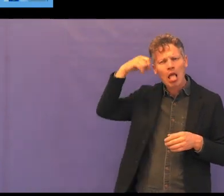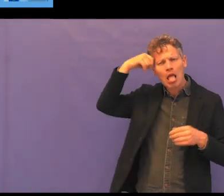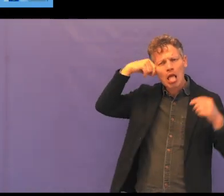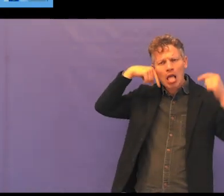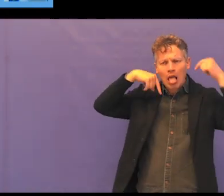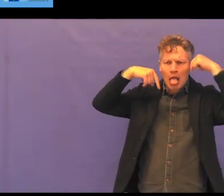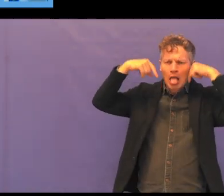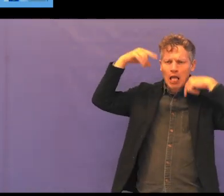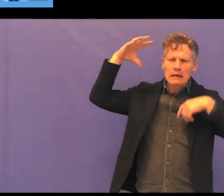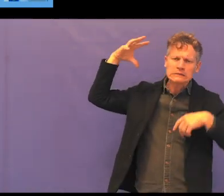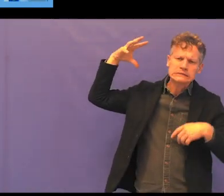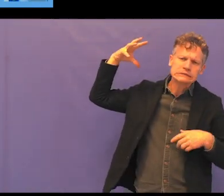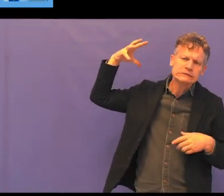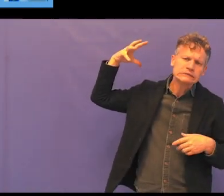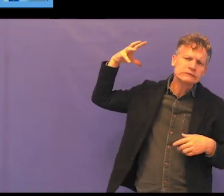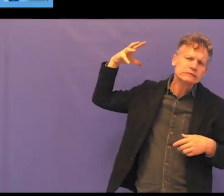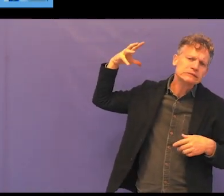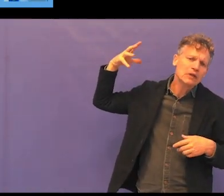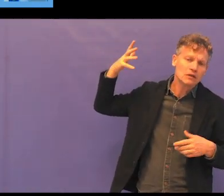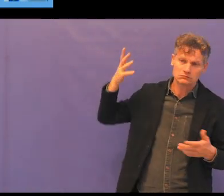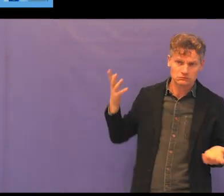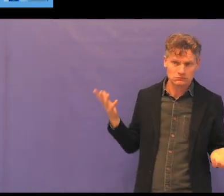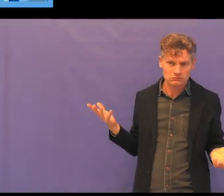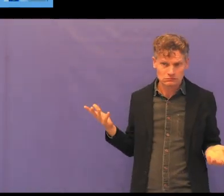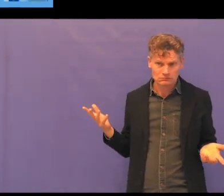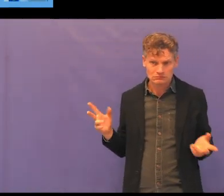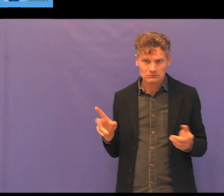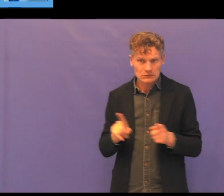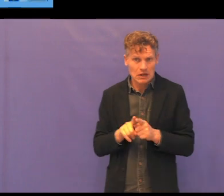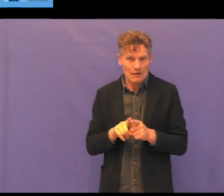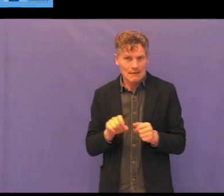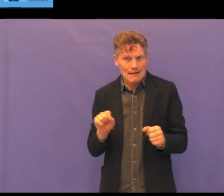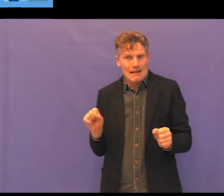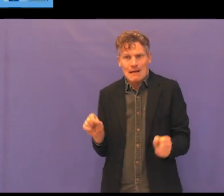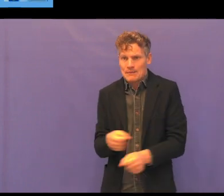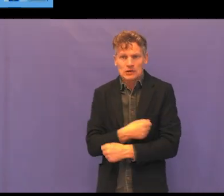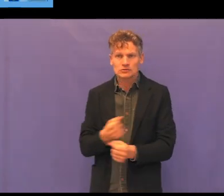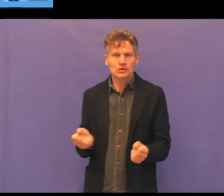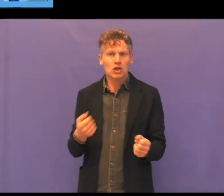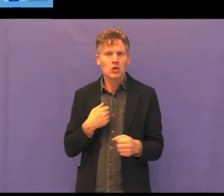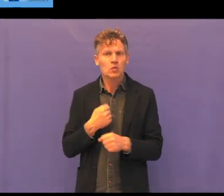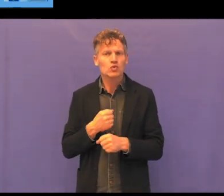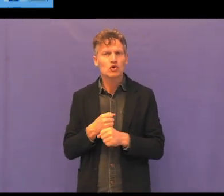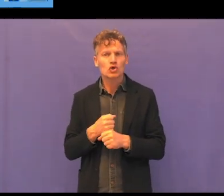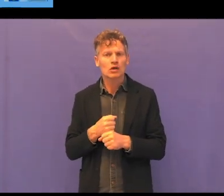work outdoors. The International Association for